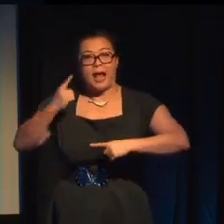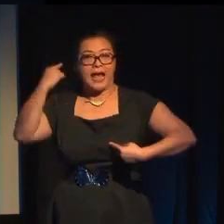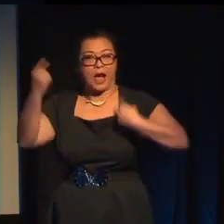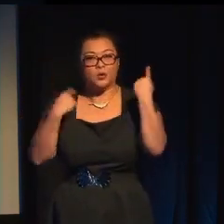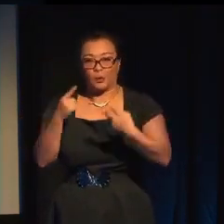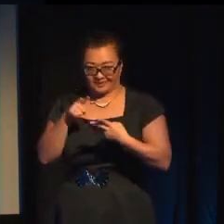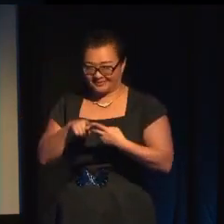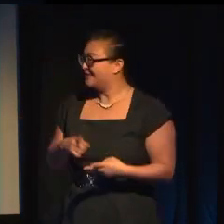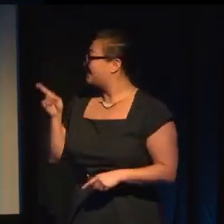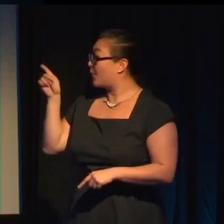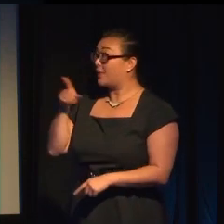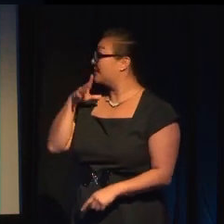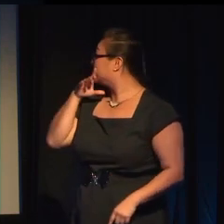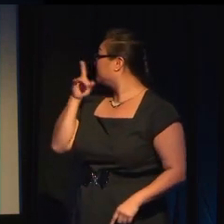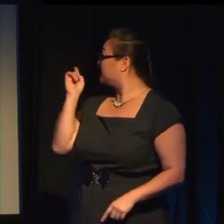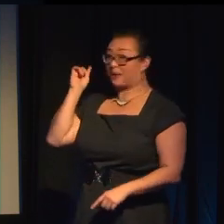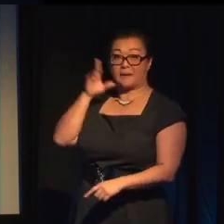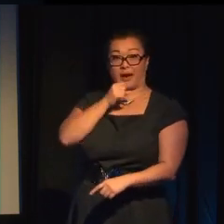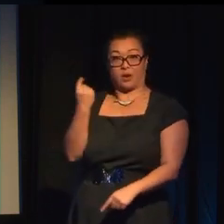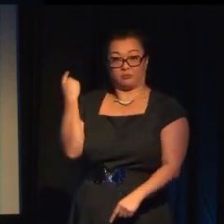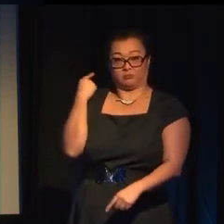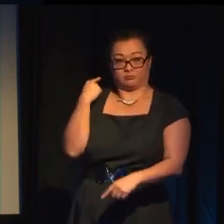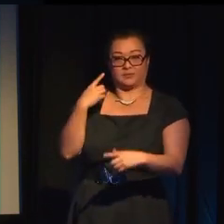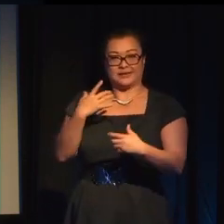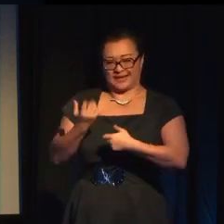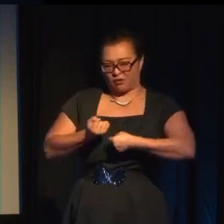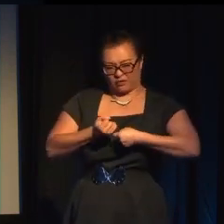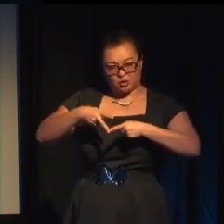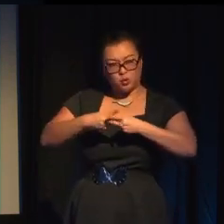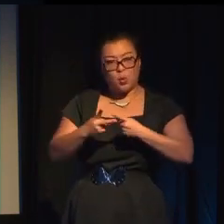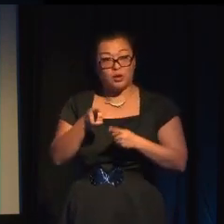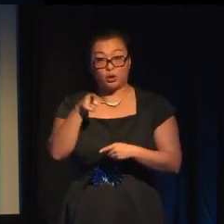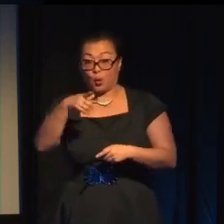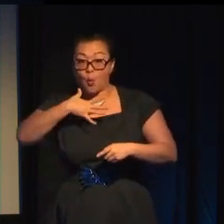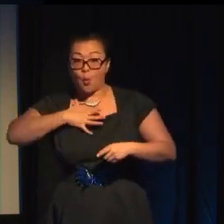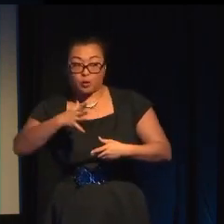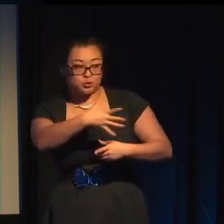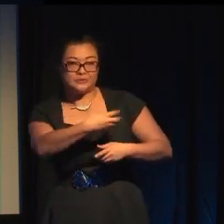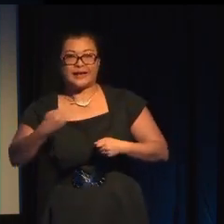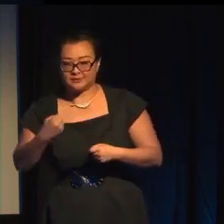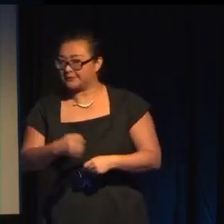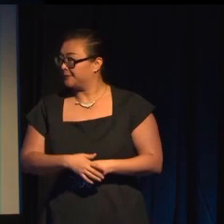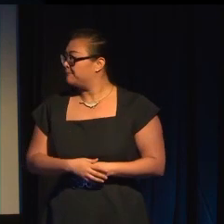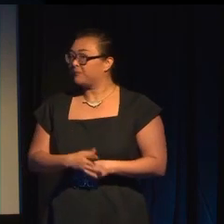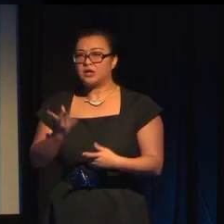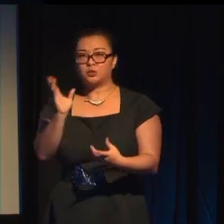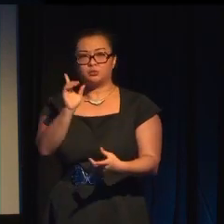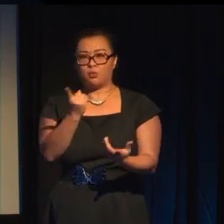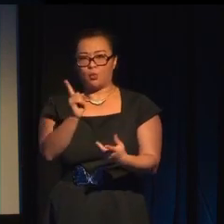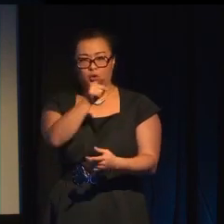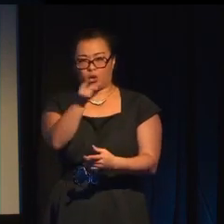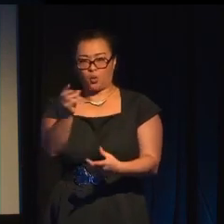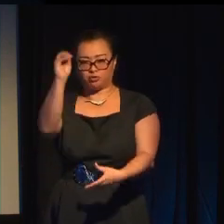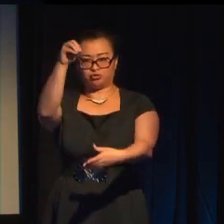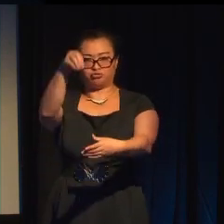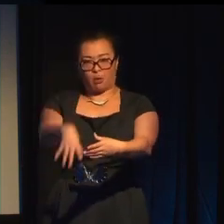here is carrying a tool that you're going to want to get. And what we do is we put you into a world full of virtual